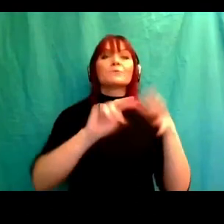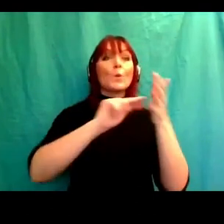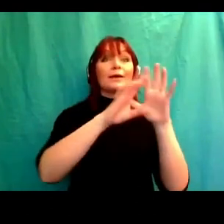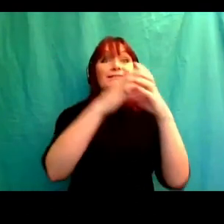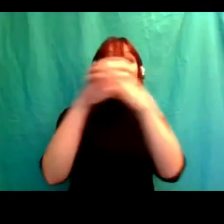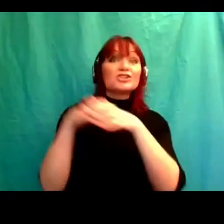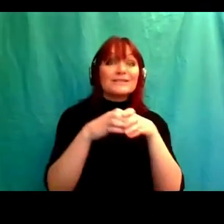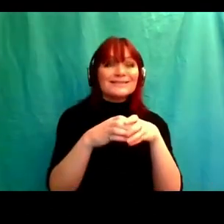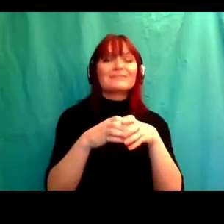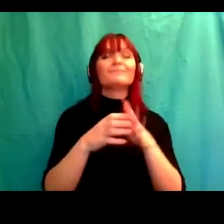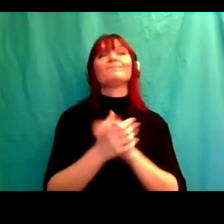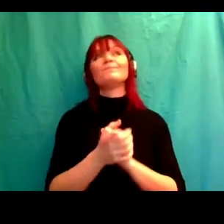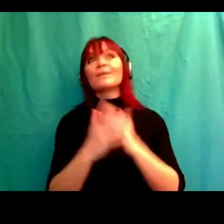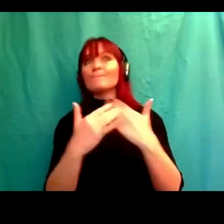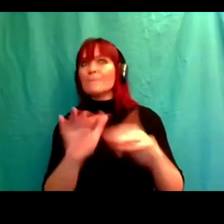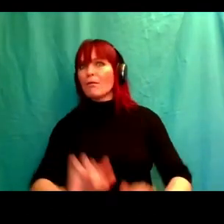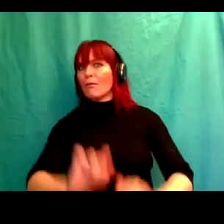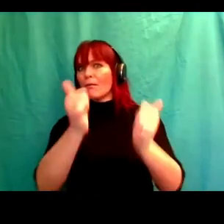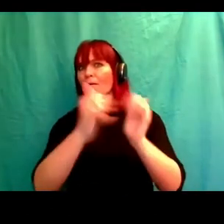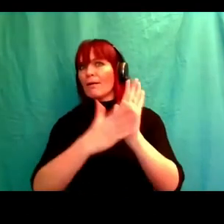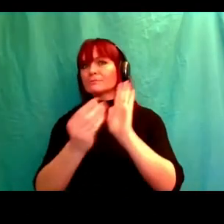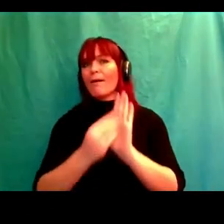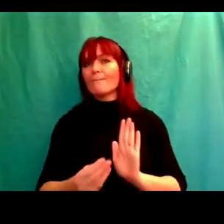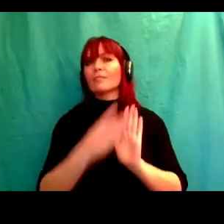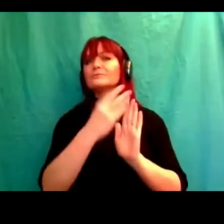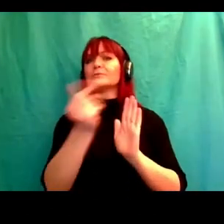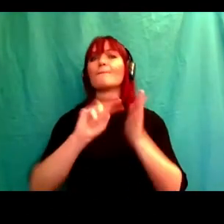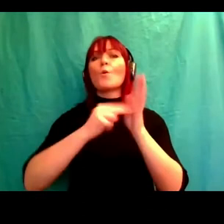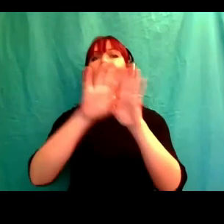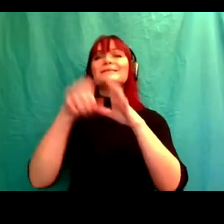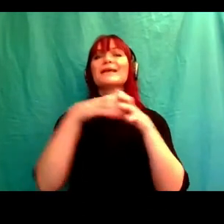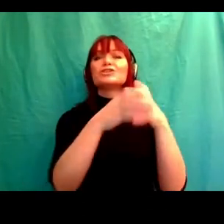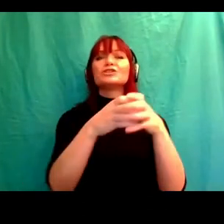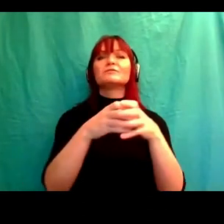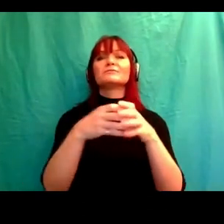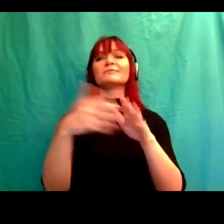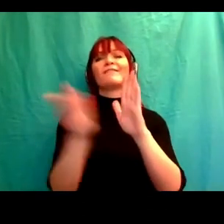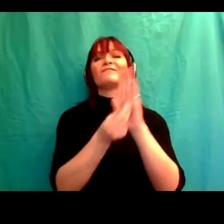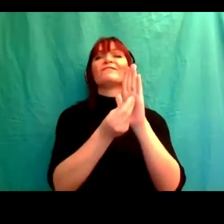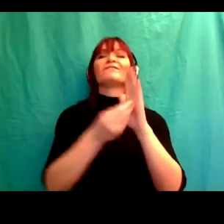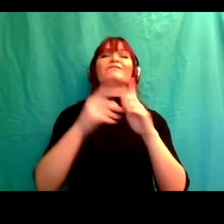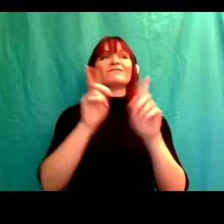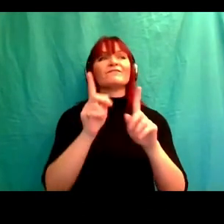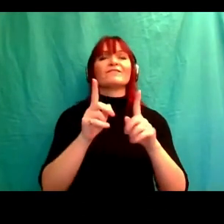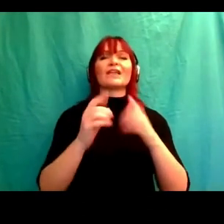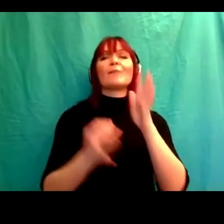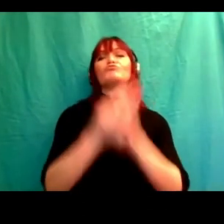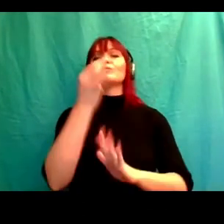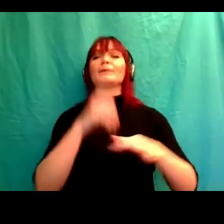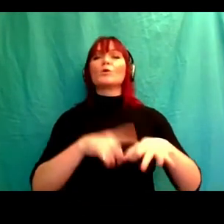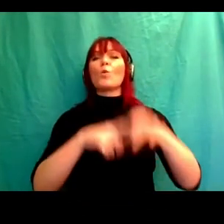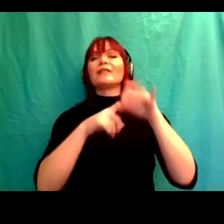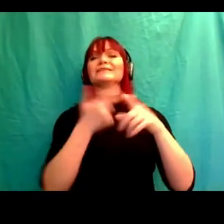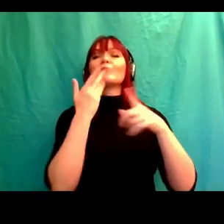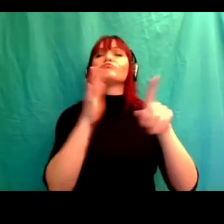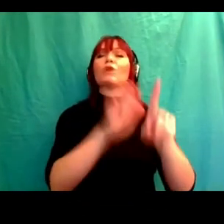examples of organisations, particularly those perhaps that have embedded quality improvement approaches, who've really thought about how to capture that learning. And I